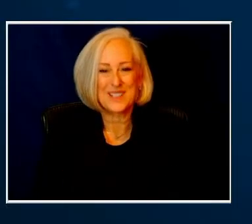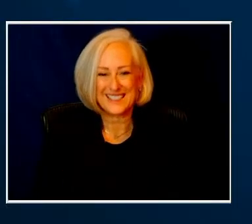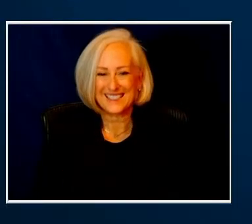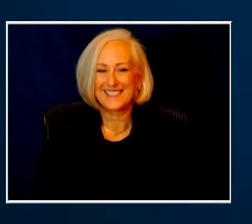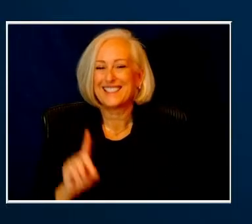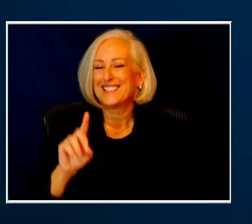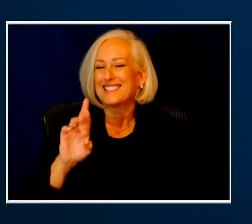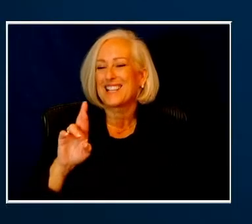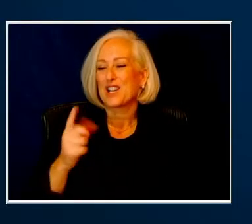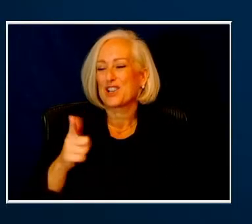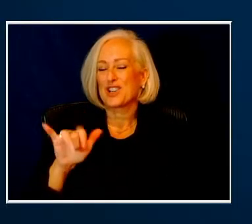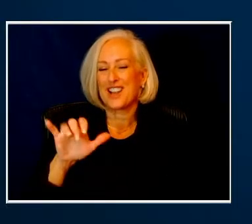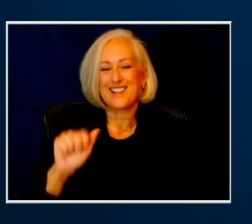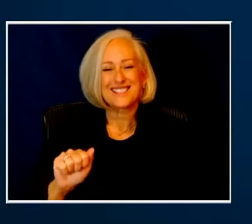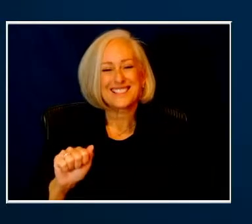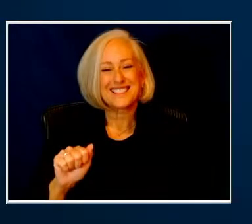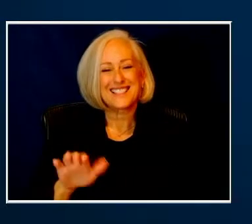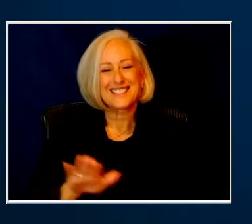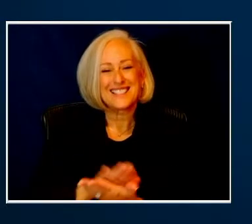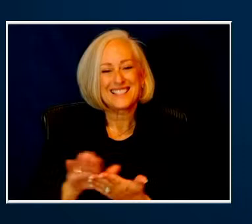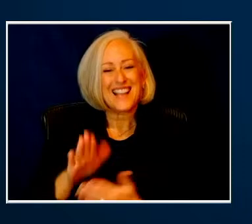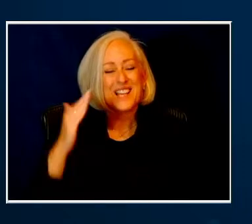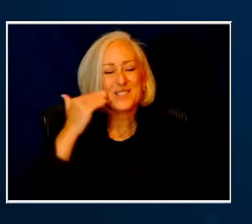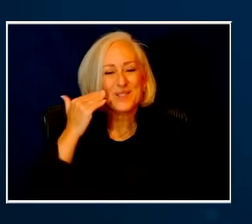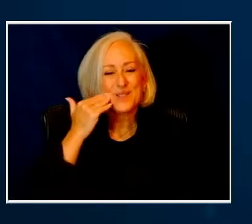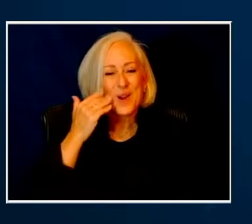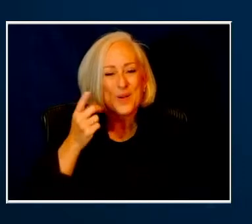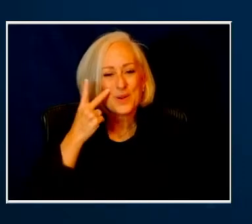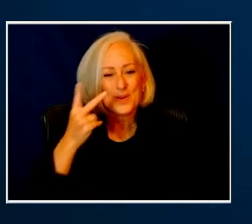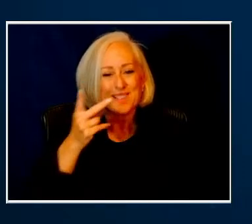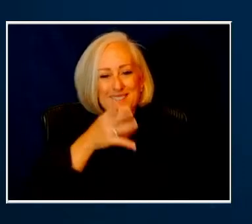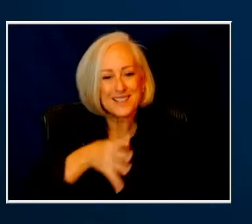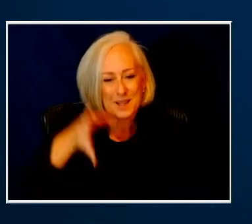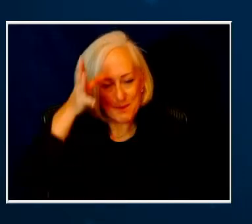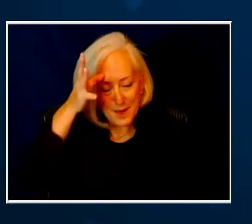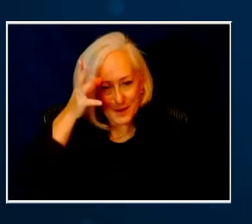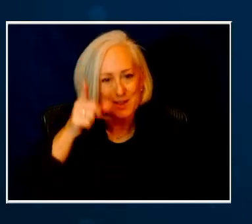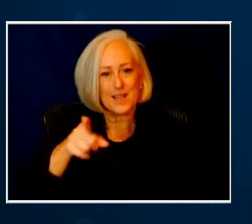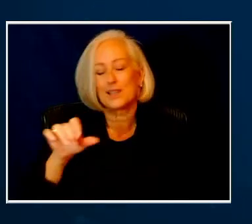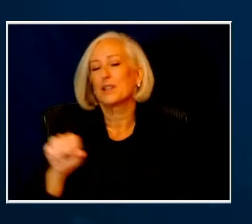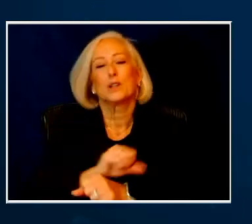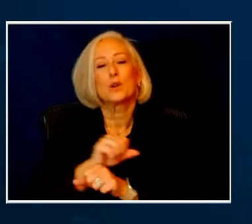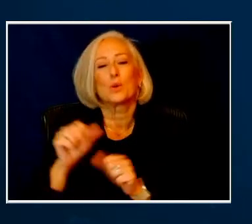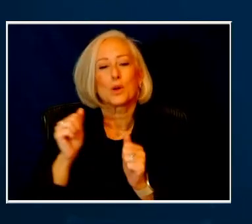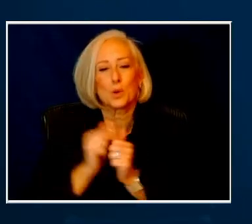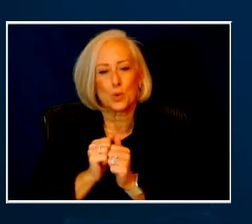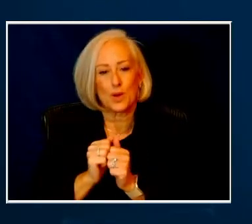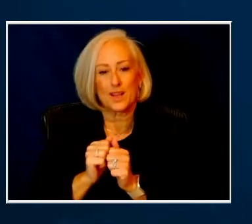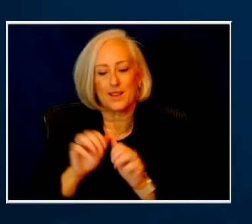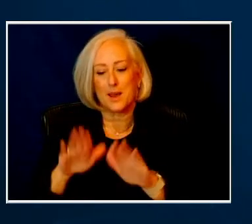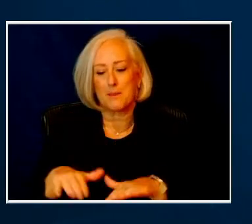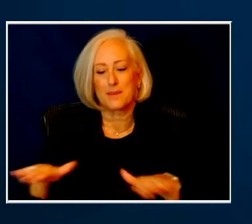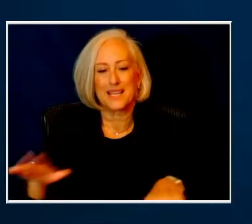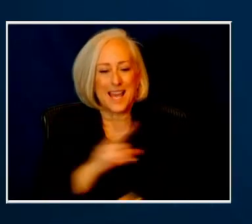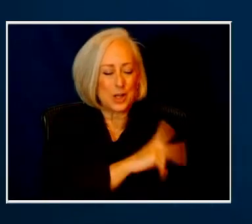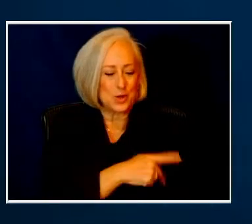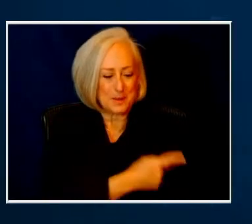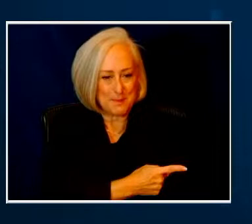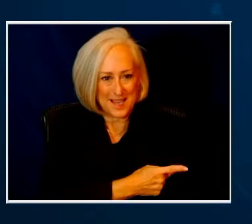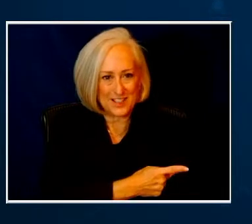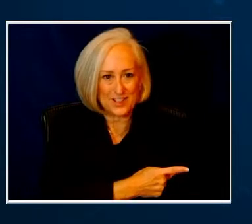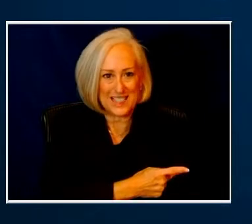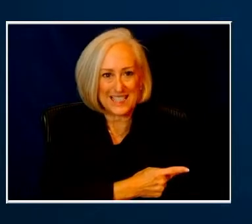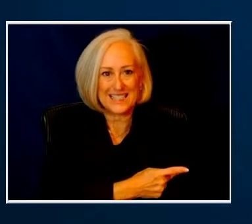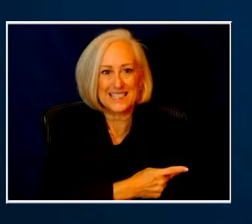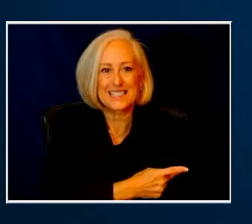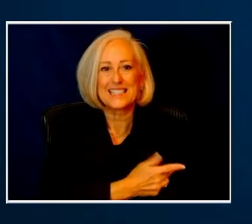bet it's nice to know, though, because you see these parents. I mean, you're working with these small pediatric patients, and actually that was one of our questions, is this just